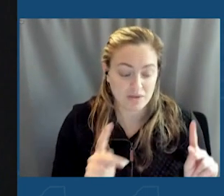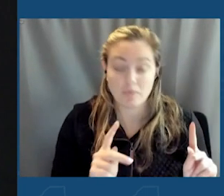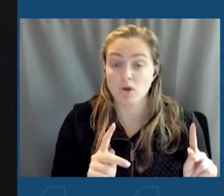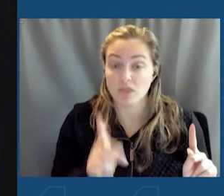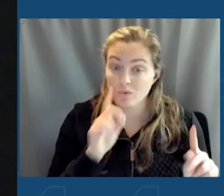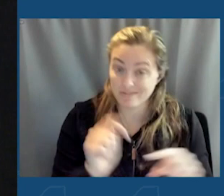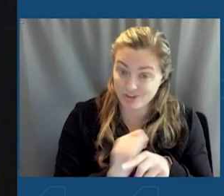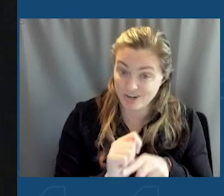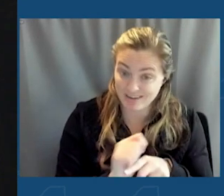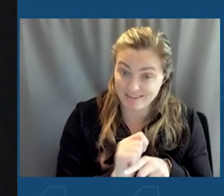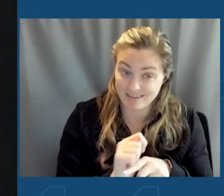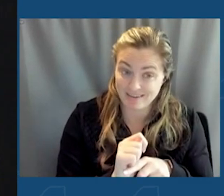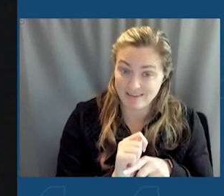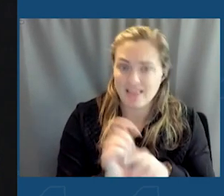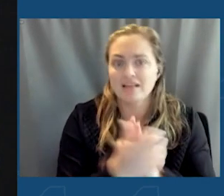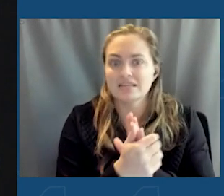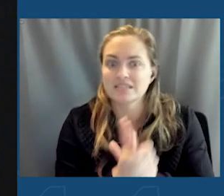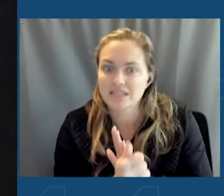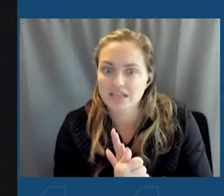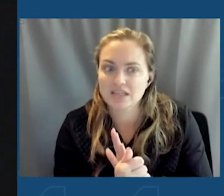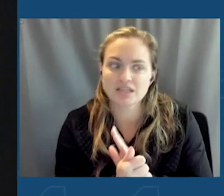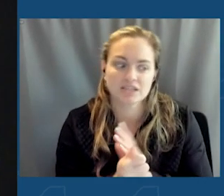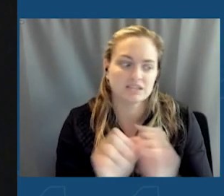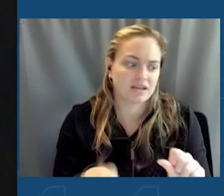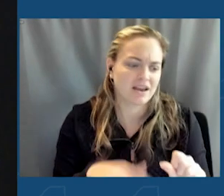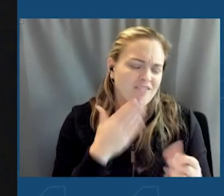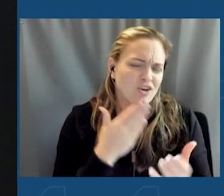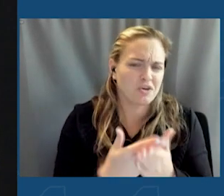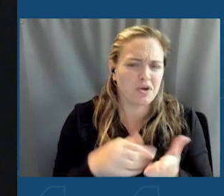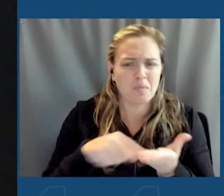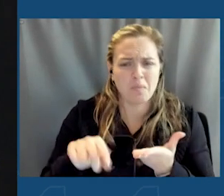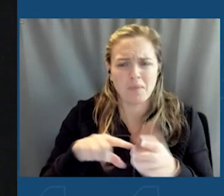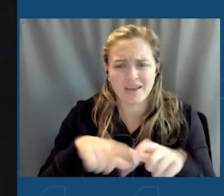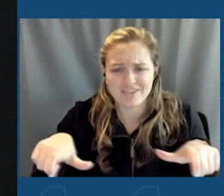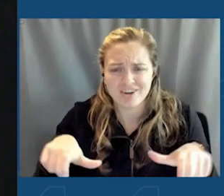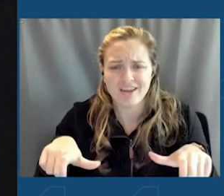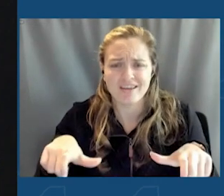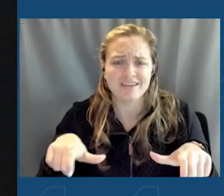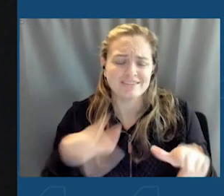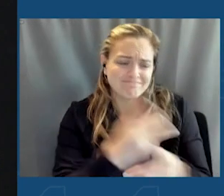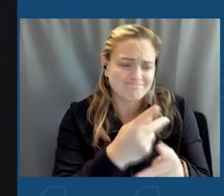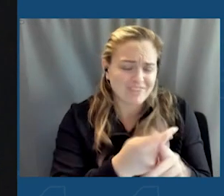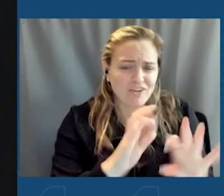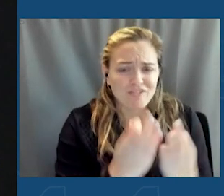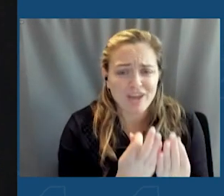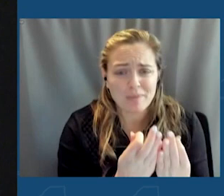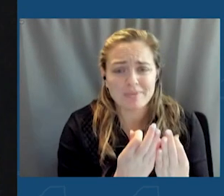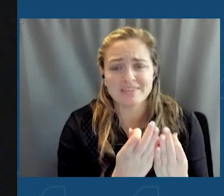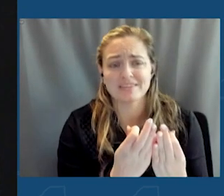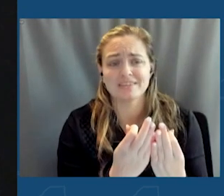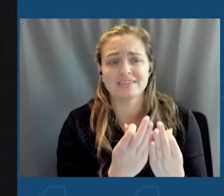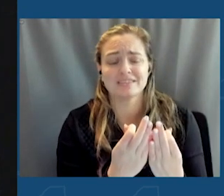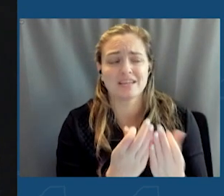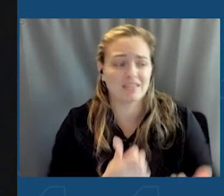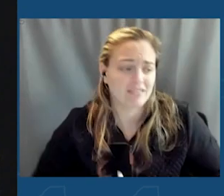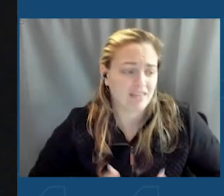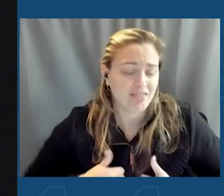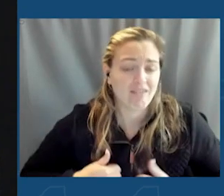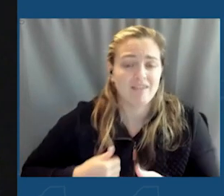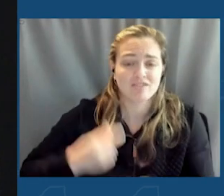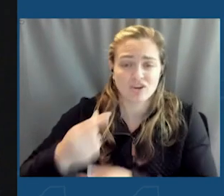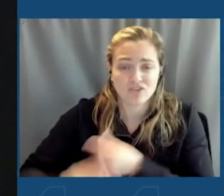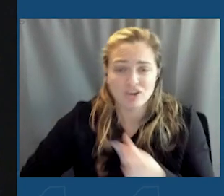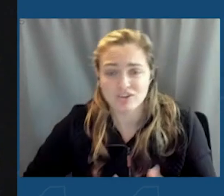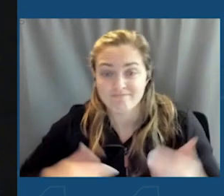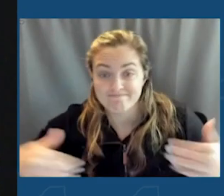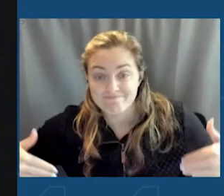they get the skills, they can have a good paycheck, take care of their families, but ultimately the lives of generations yet to be born because of the